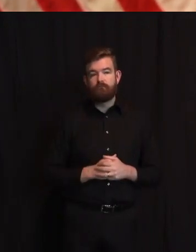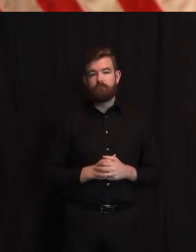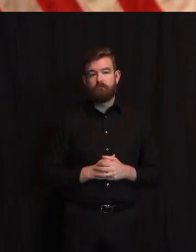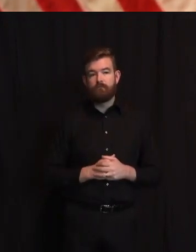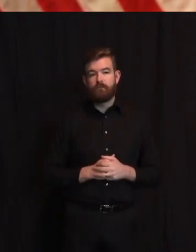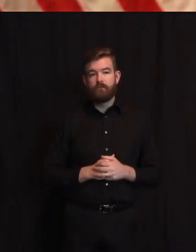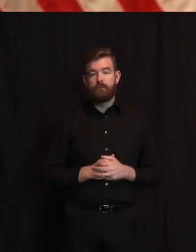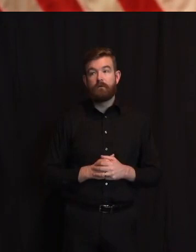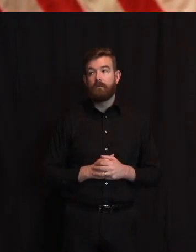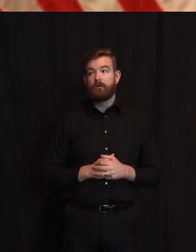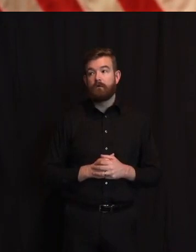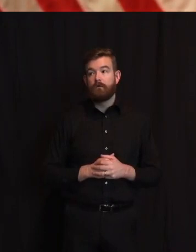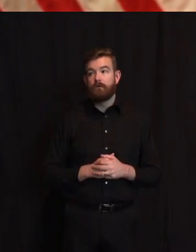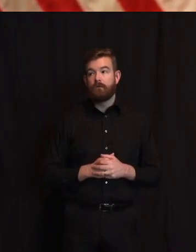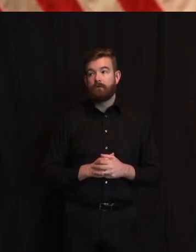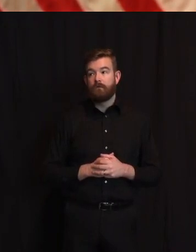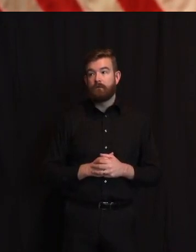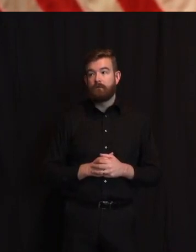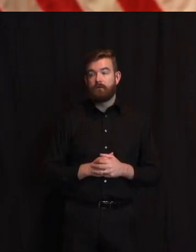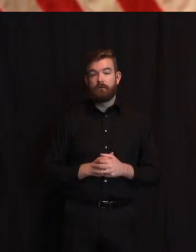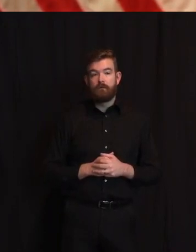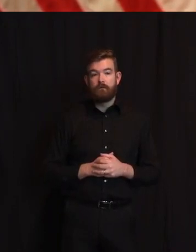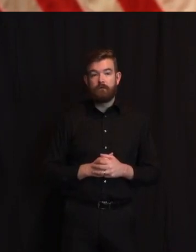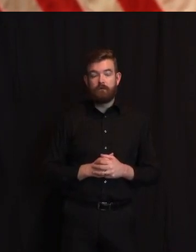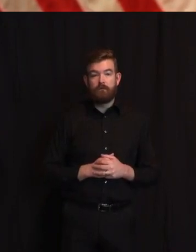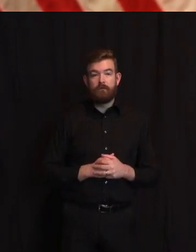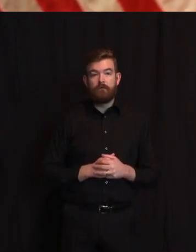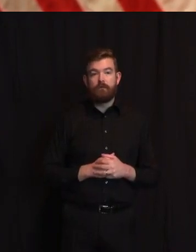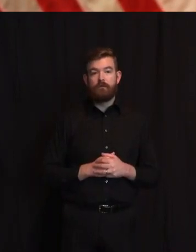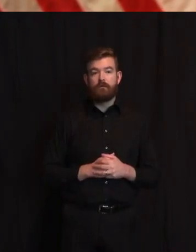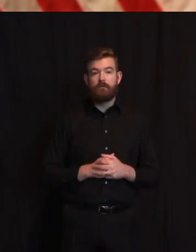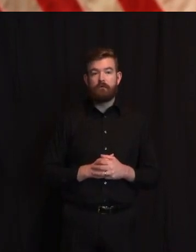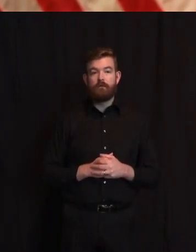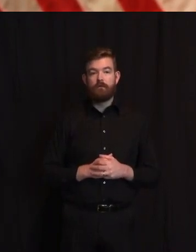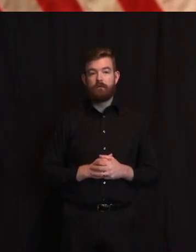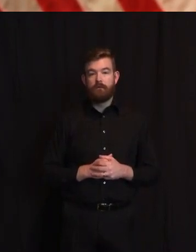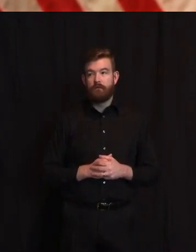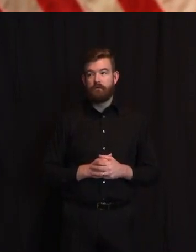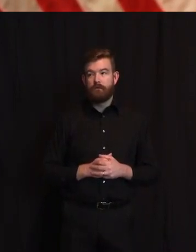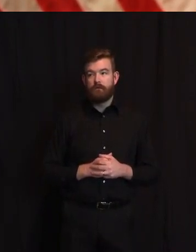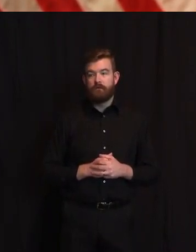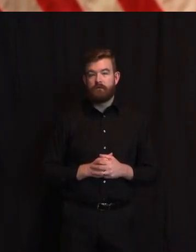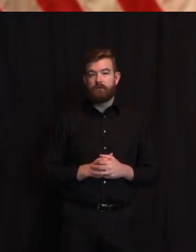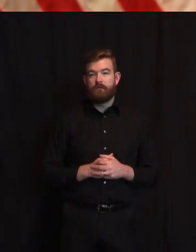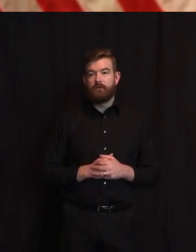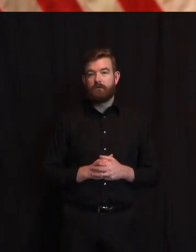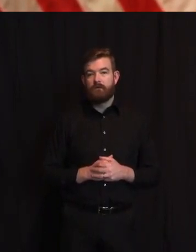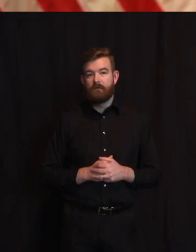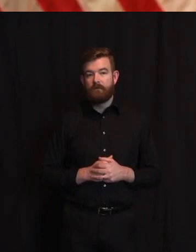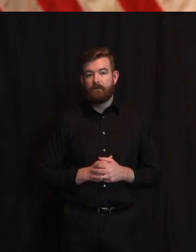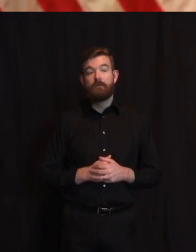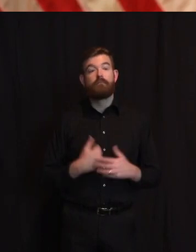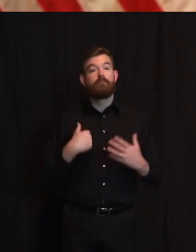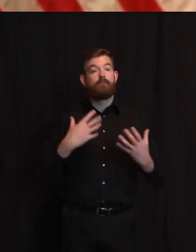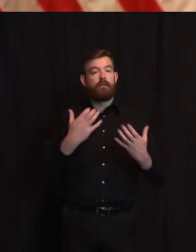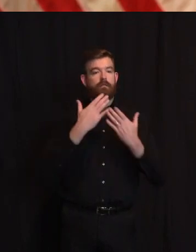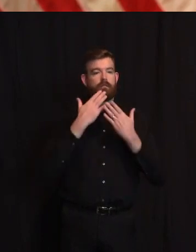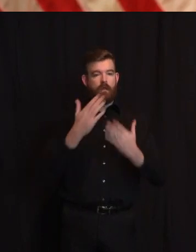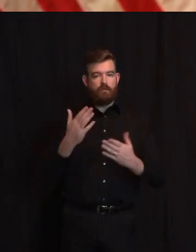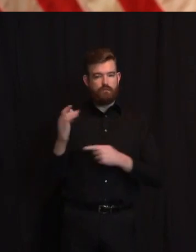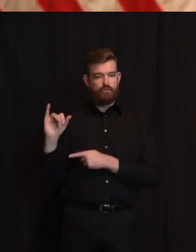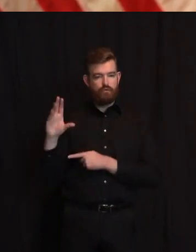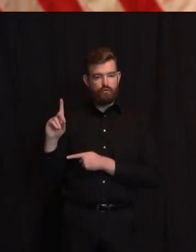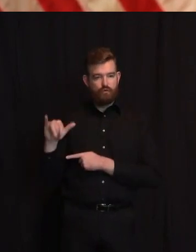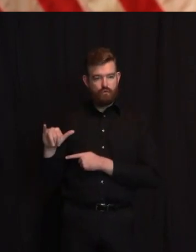I got this mask to fit a little bit better today with the New Jersey flag state colors. So I want to thank Judy Persicelli and Dr.